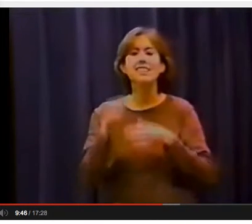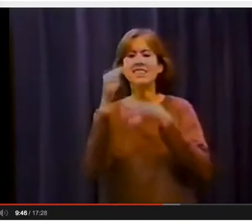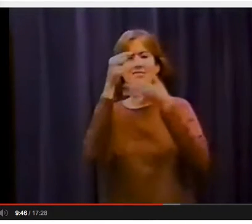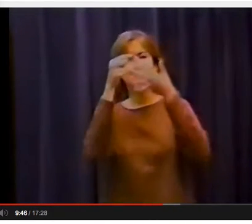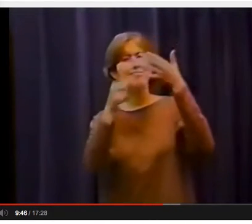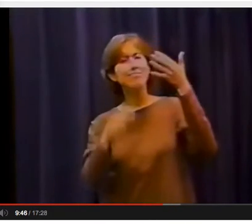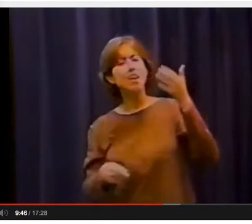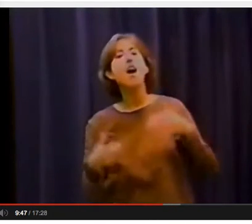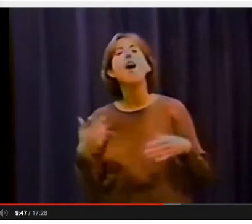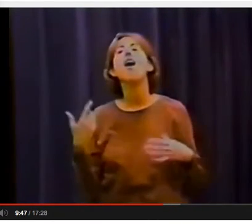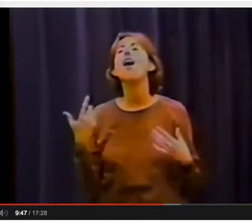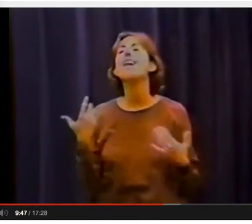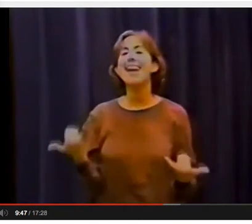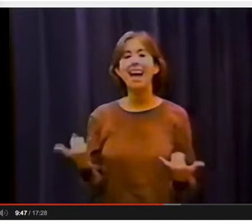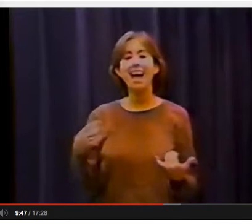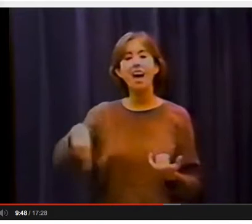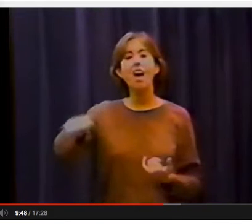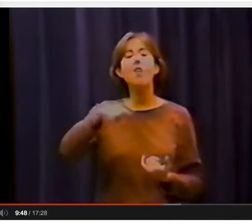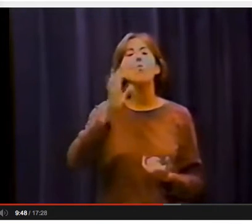big group went.